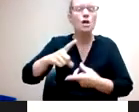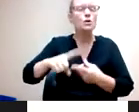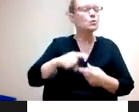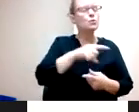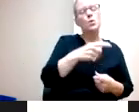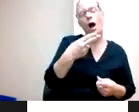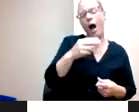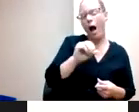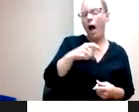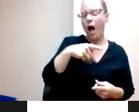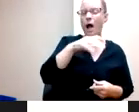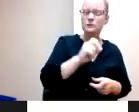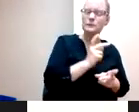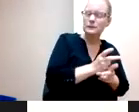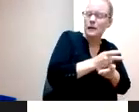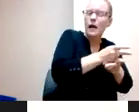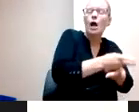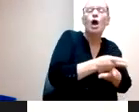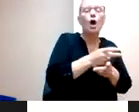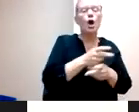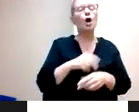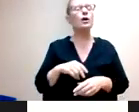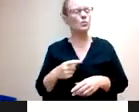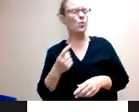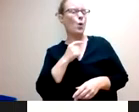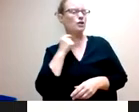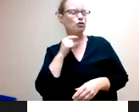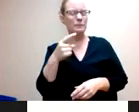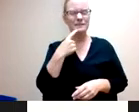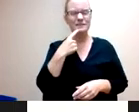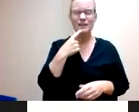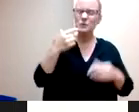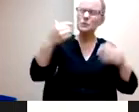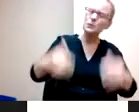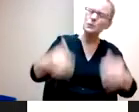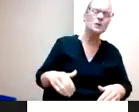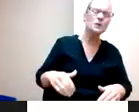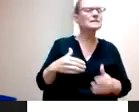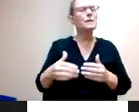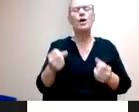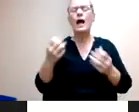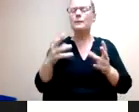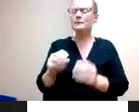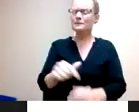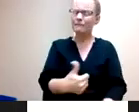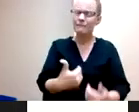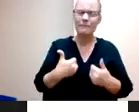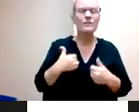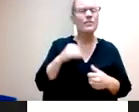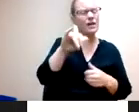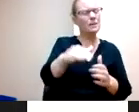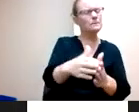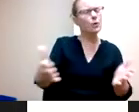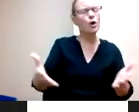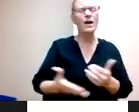book, because no matter how many meetings I have, it's overwhelming to patients. And there's something about reading and rereading that can help.